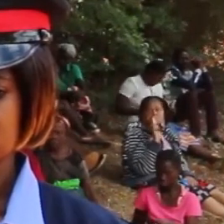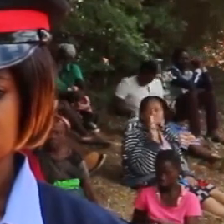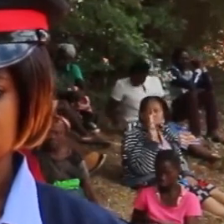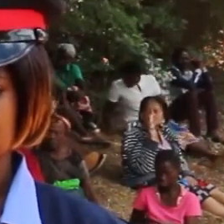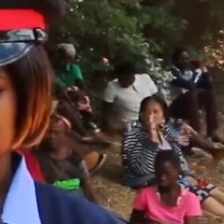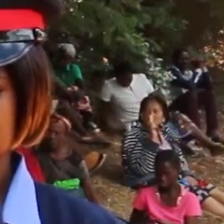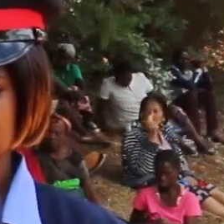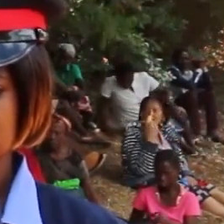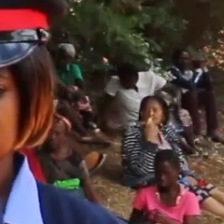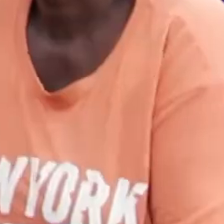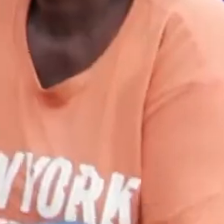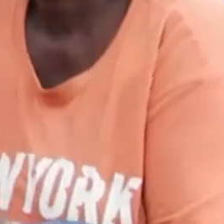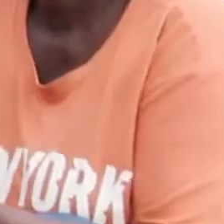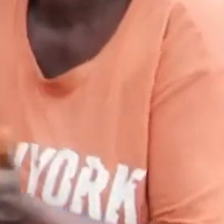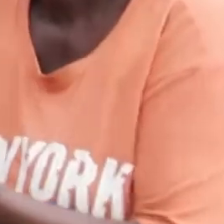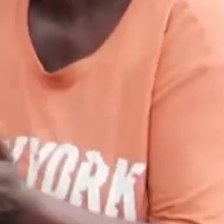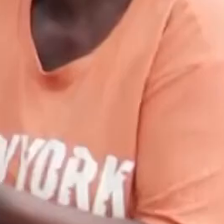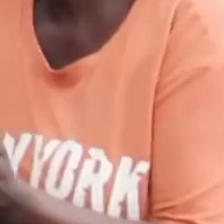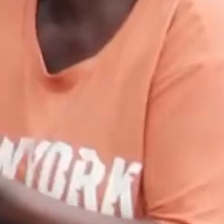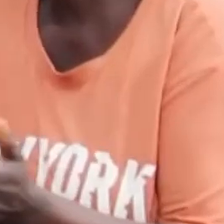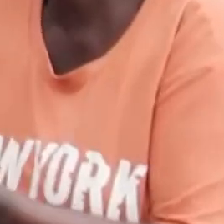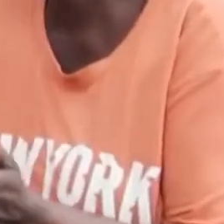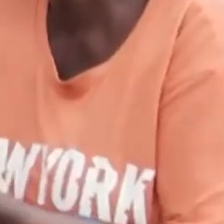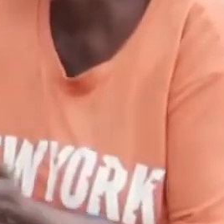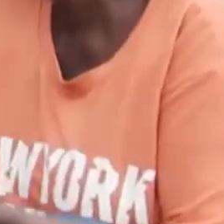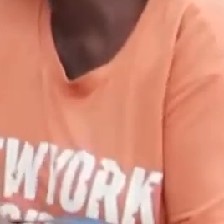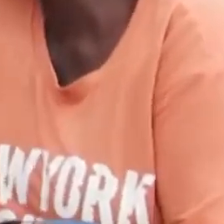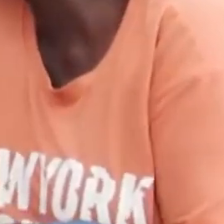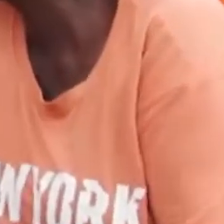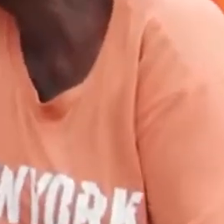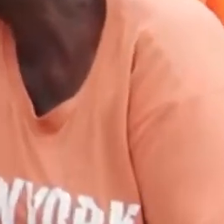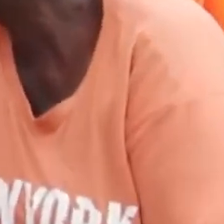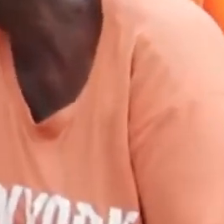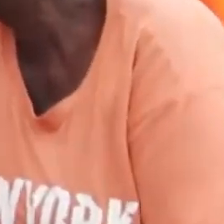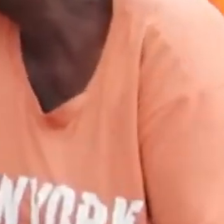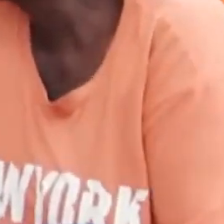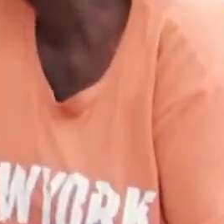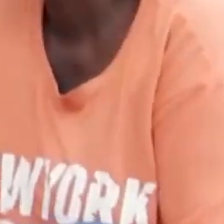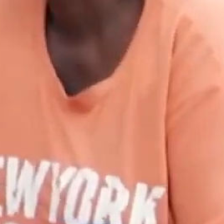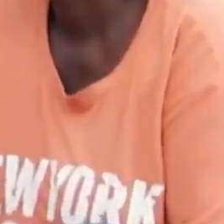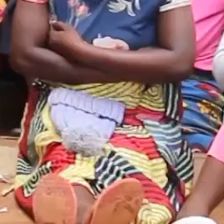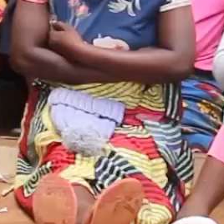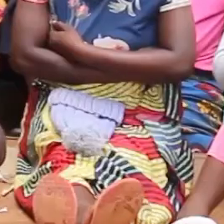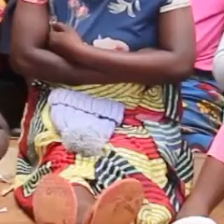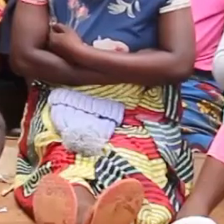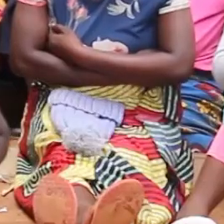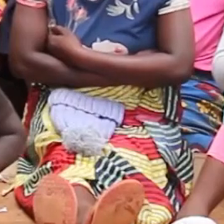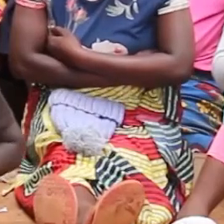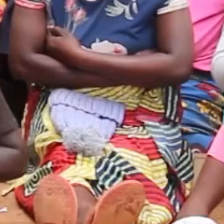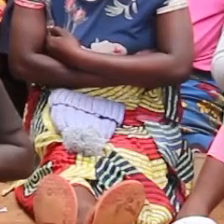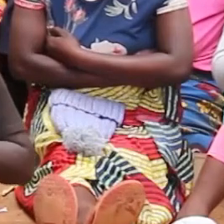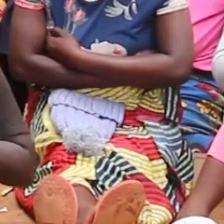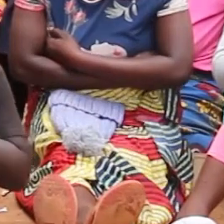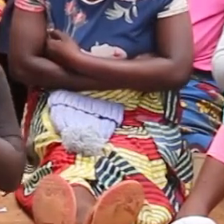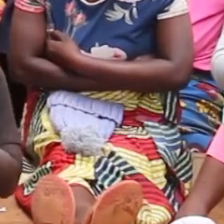this period. And the visibly happy recipients have commended government for the gesture.